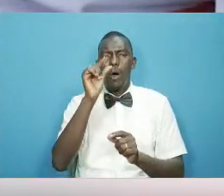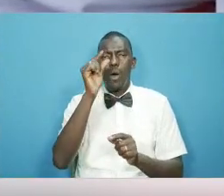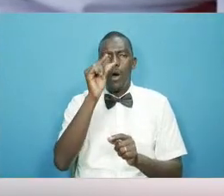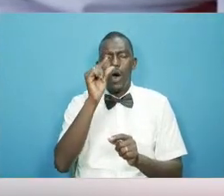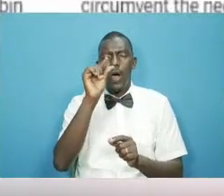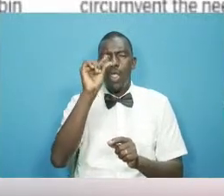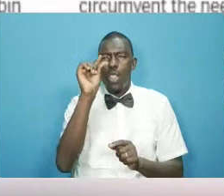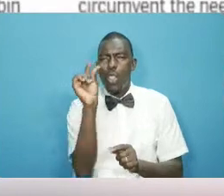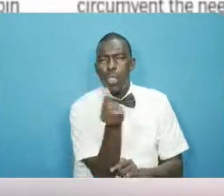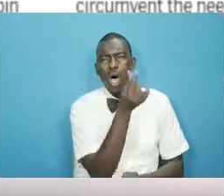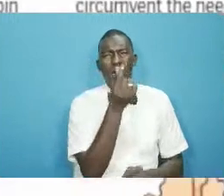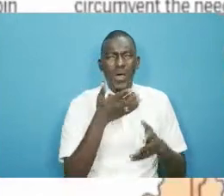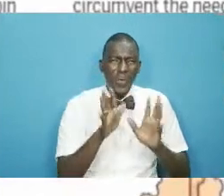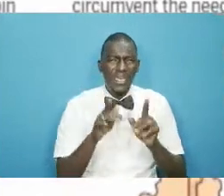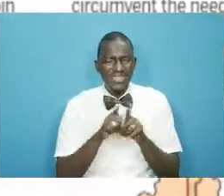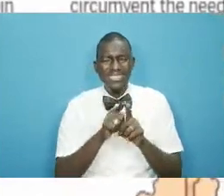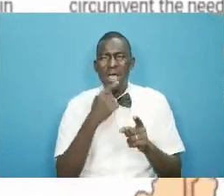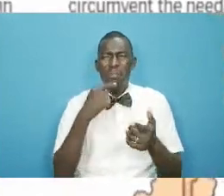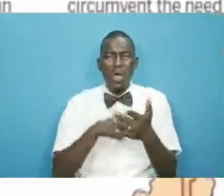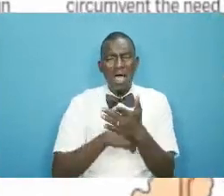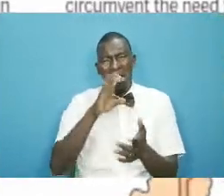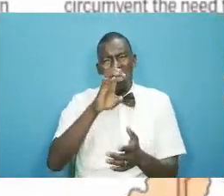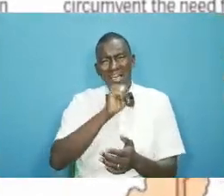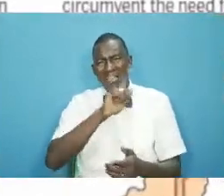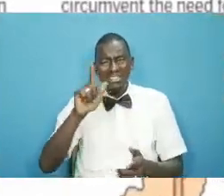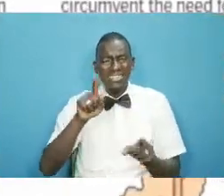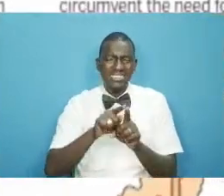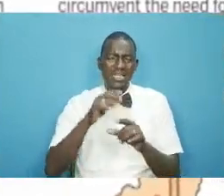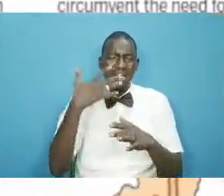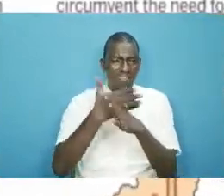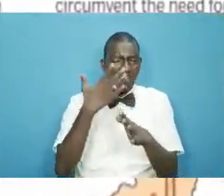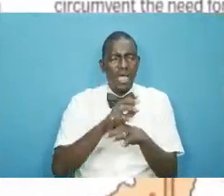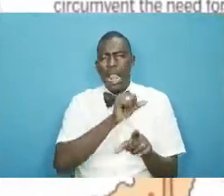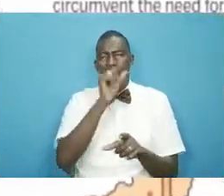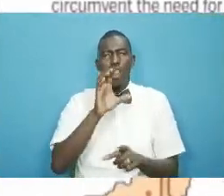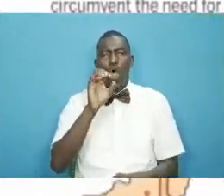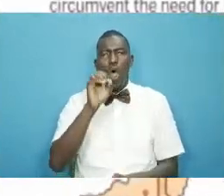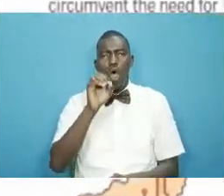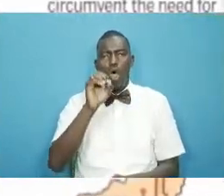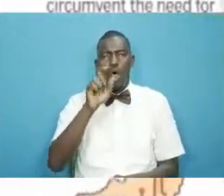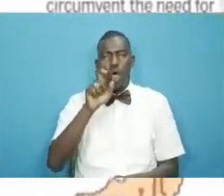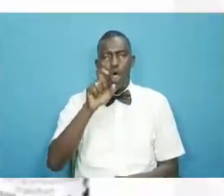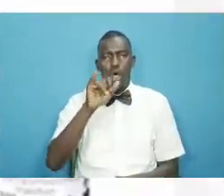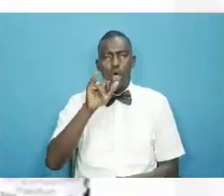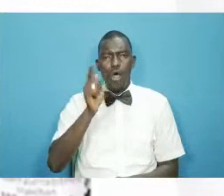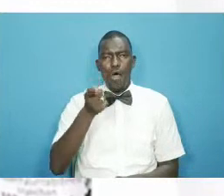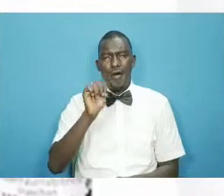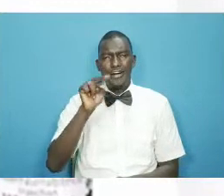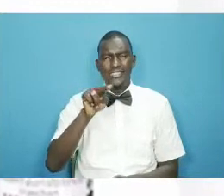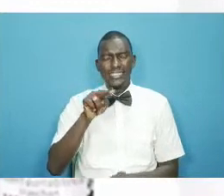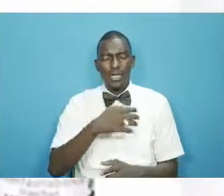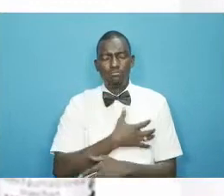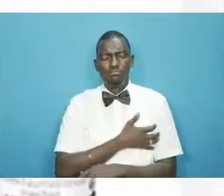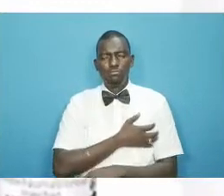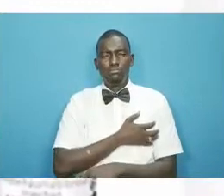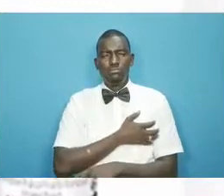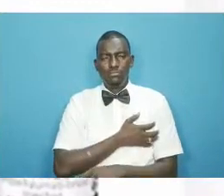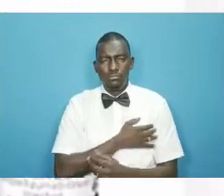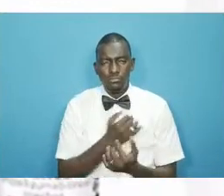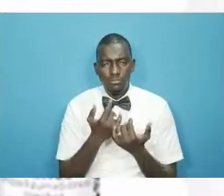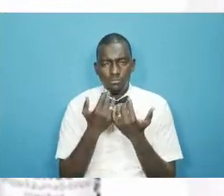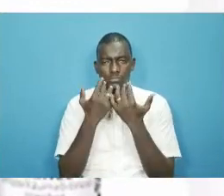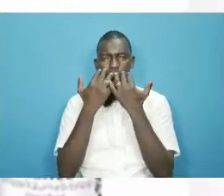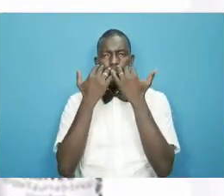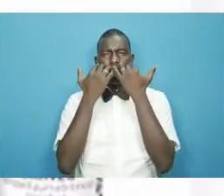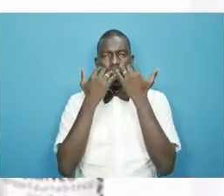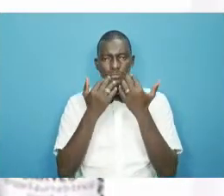binding to a protein in the blood cells to prevent restriction of blood and oxygen supply. It will help as many as 5,000